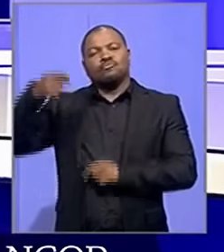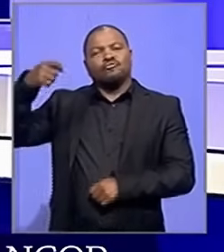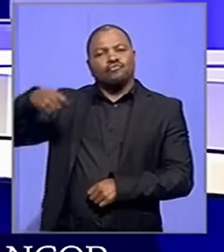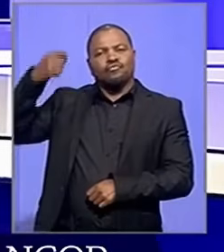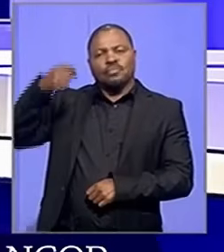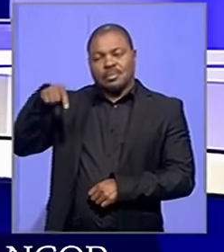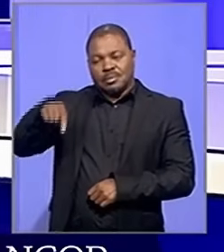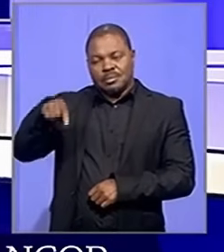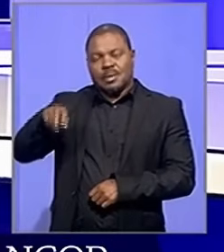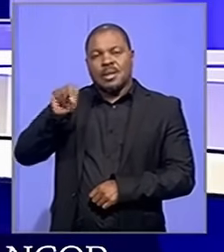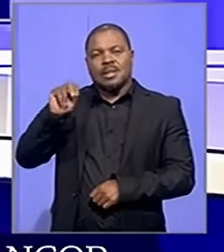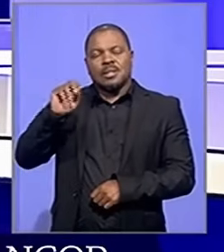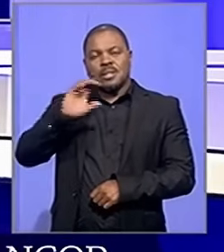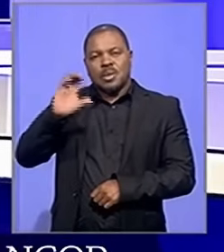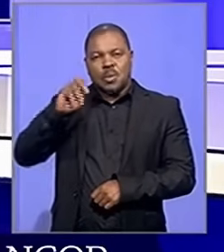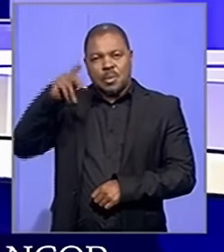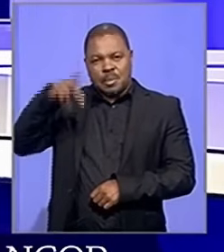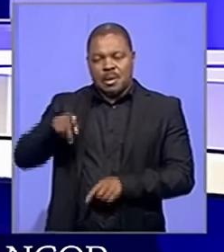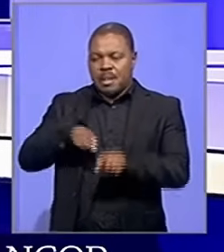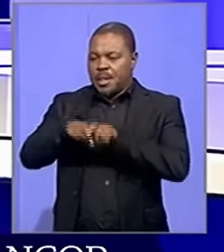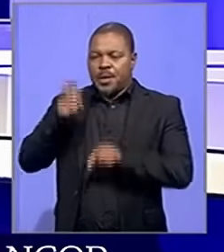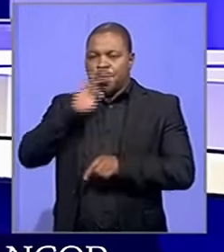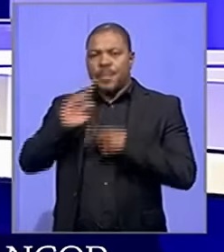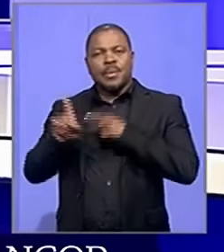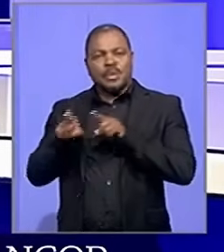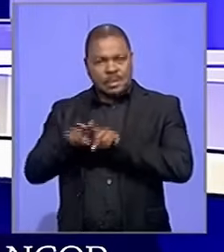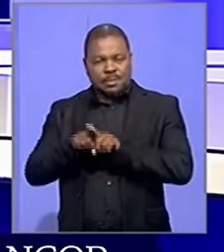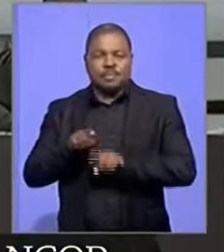lekgotla la bosetšhaba la diprovense.